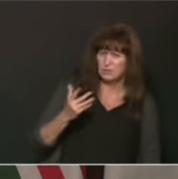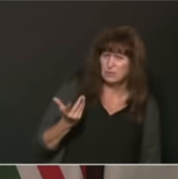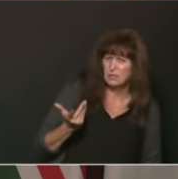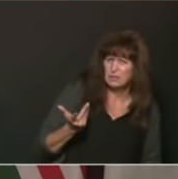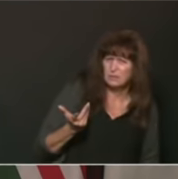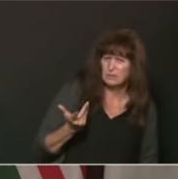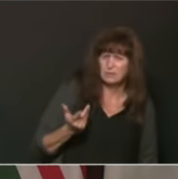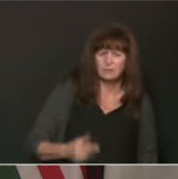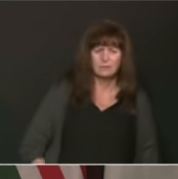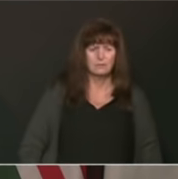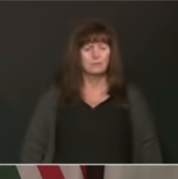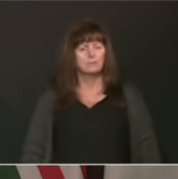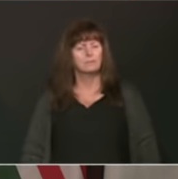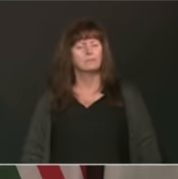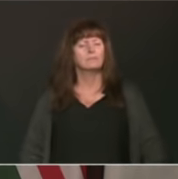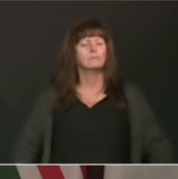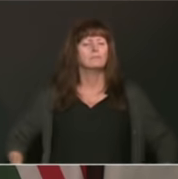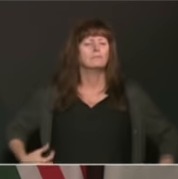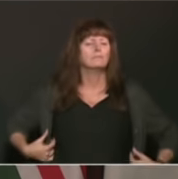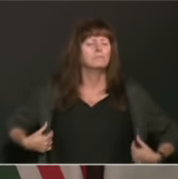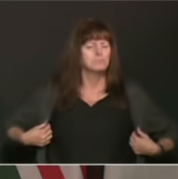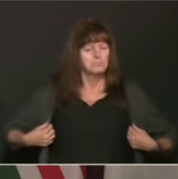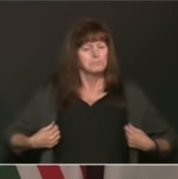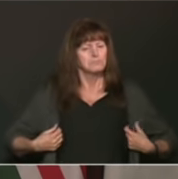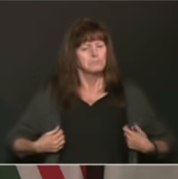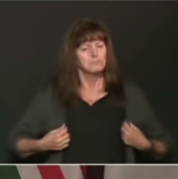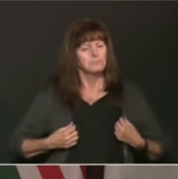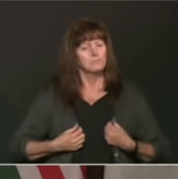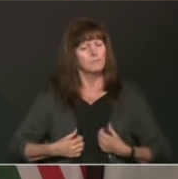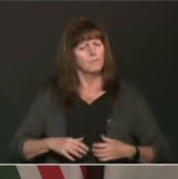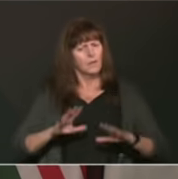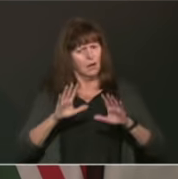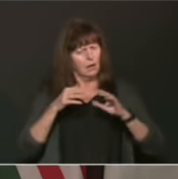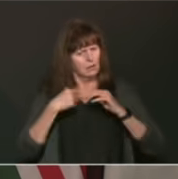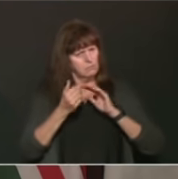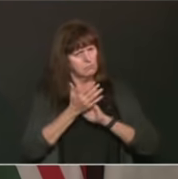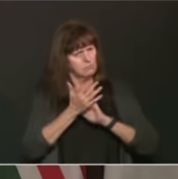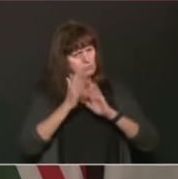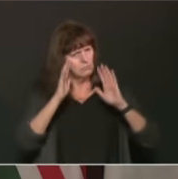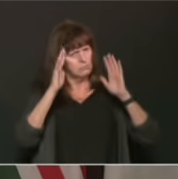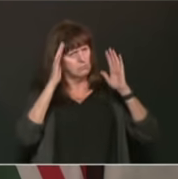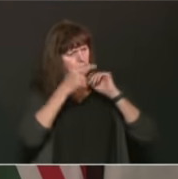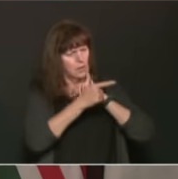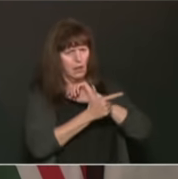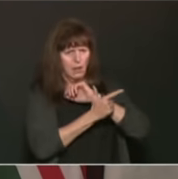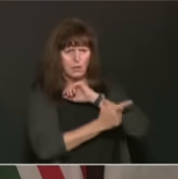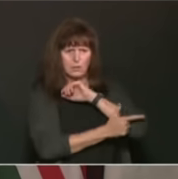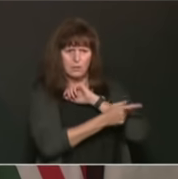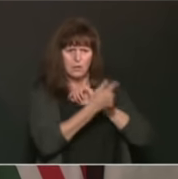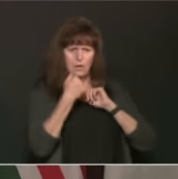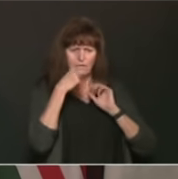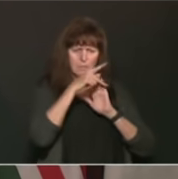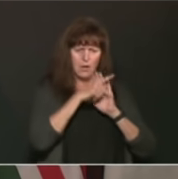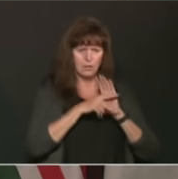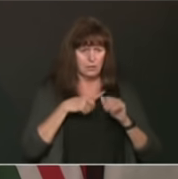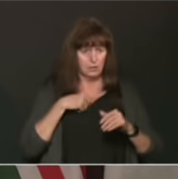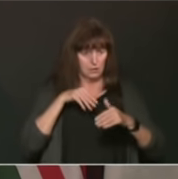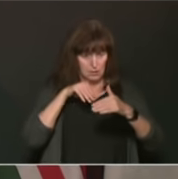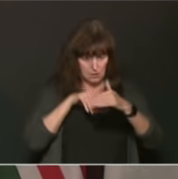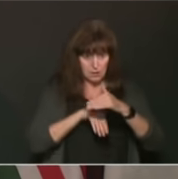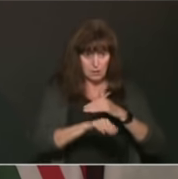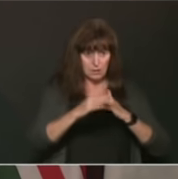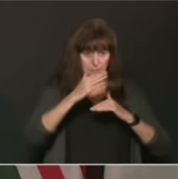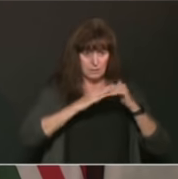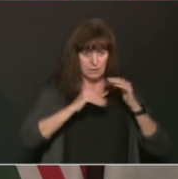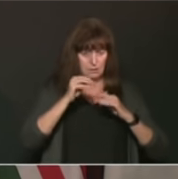having an immunization policy. I had to show my immunization to come in here with my driver's license. The process is